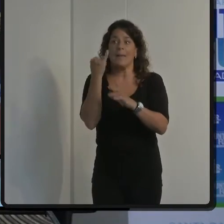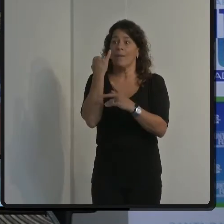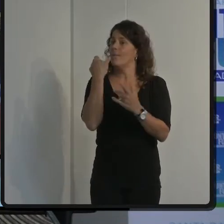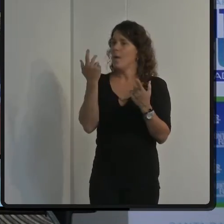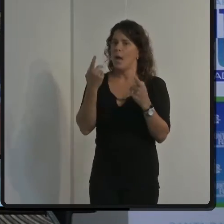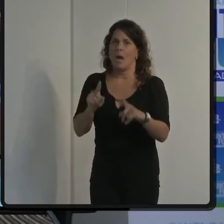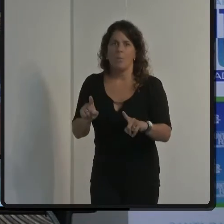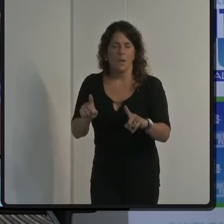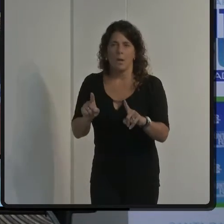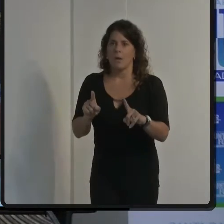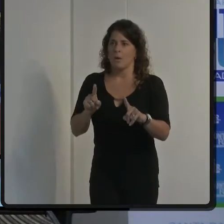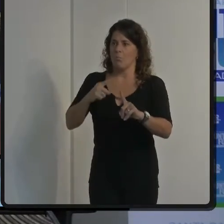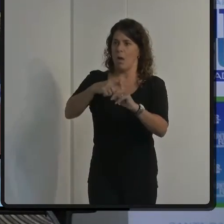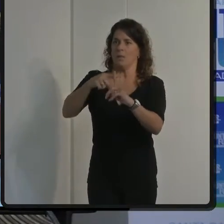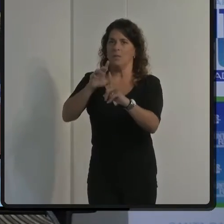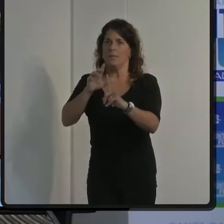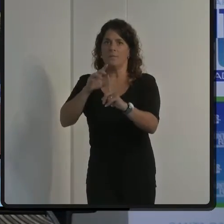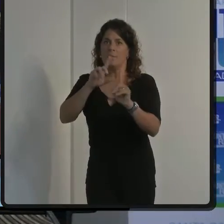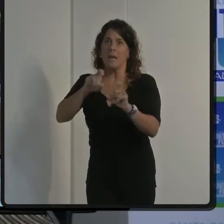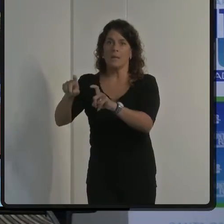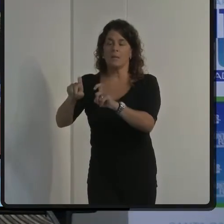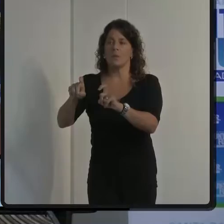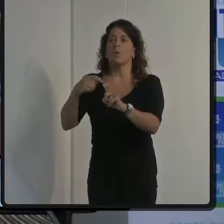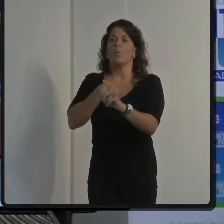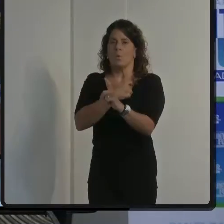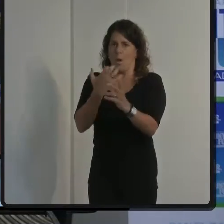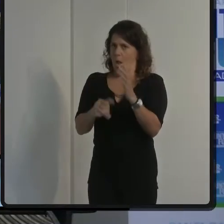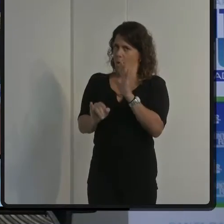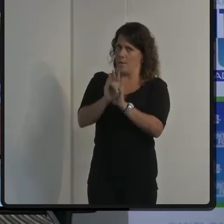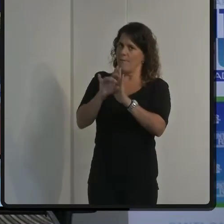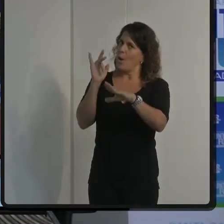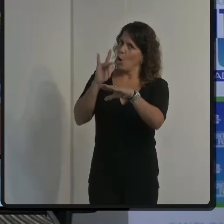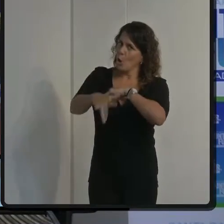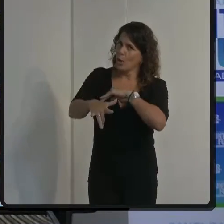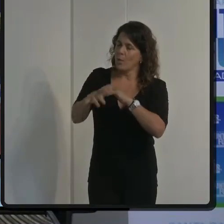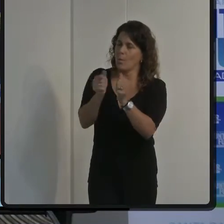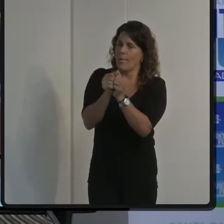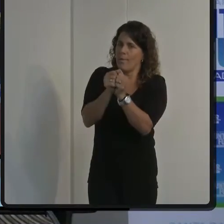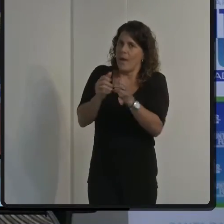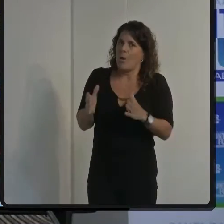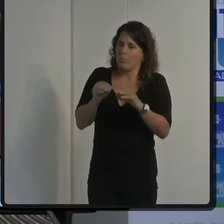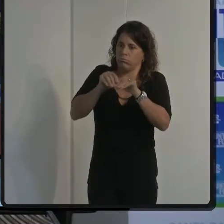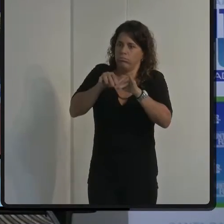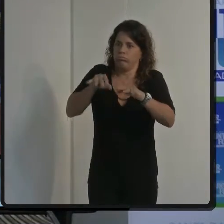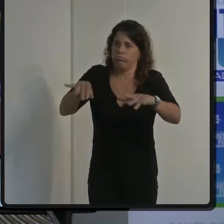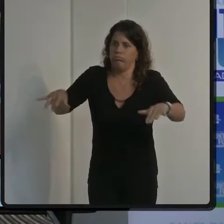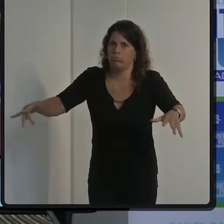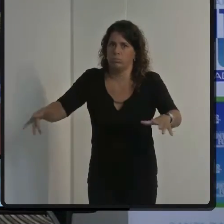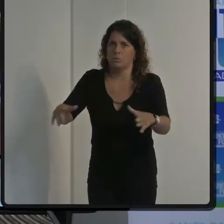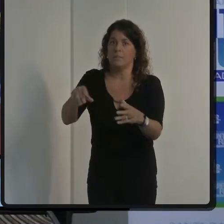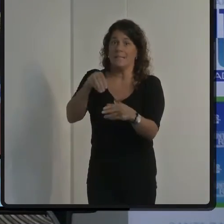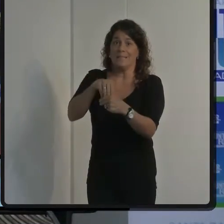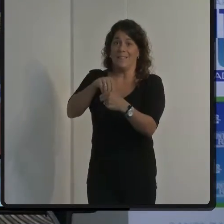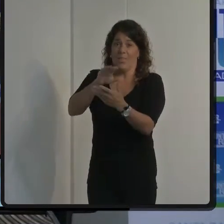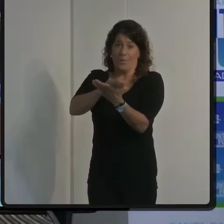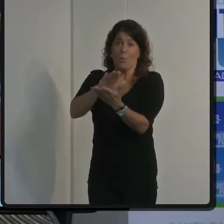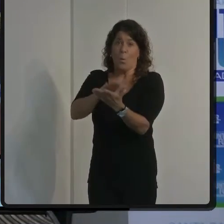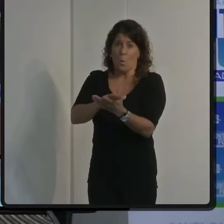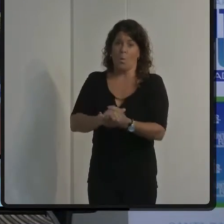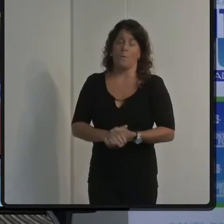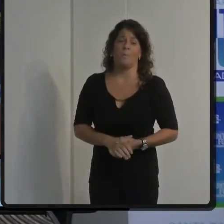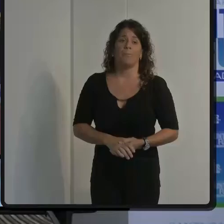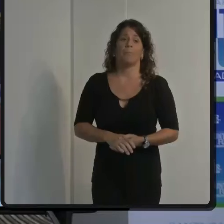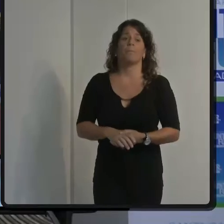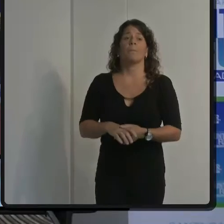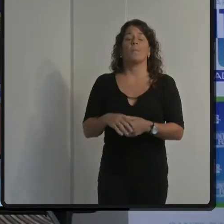incidental, you know, positives early without them bringing the virus into the school. So, and